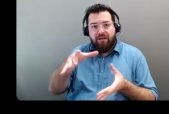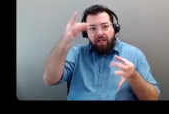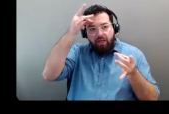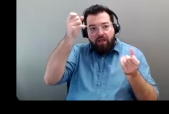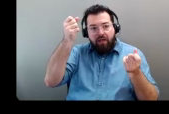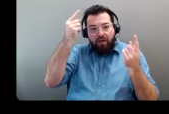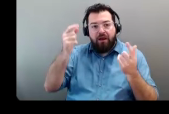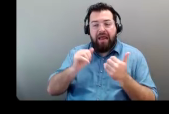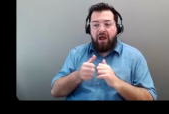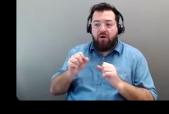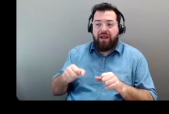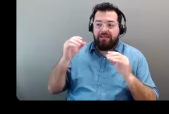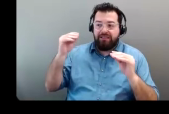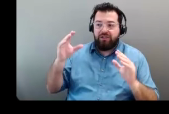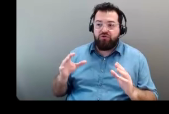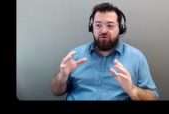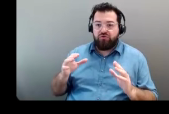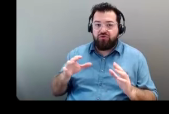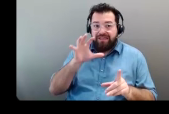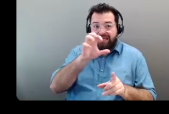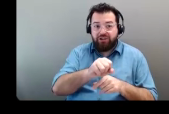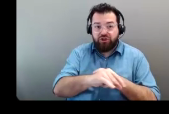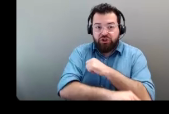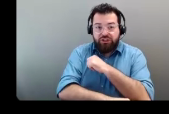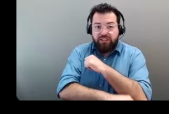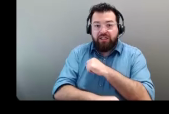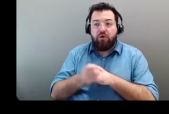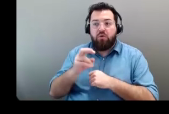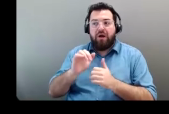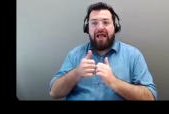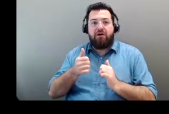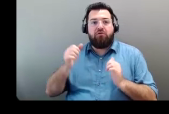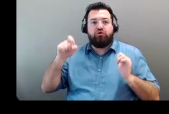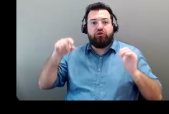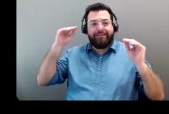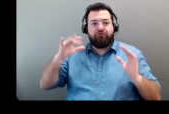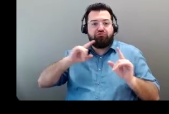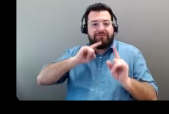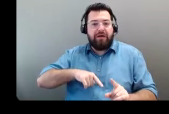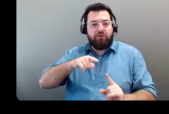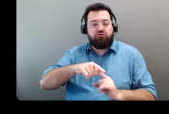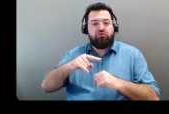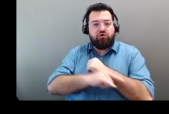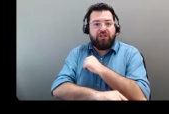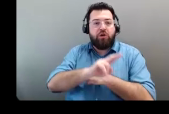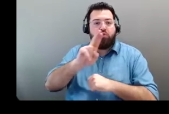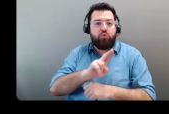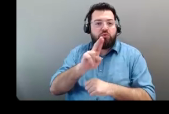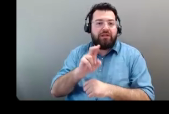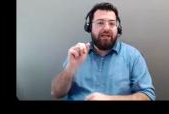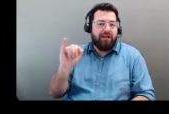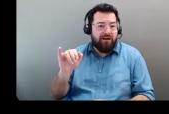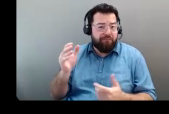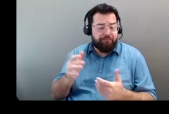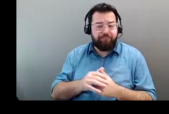should educators respond to cheating or the usage of AI? And when